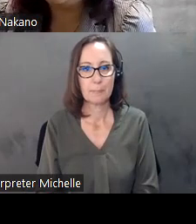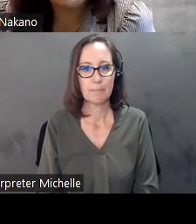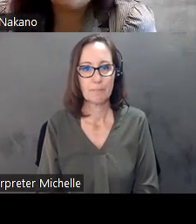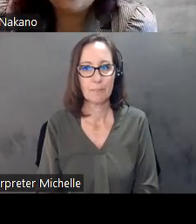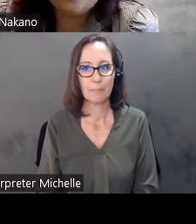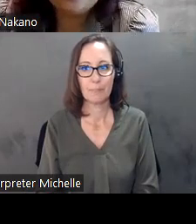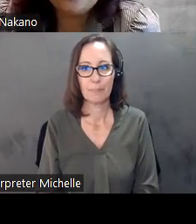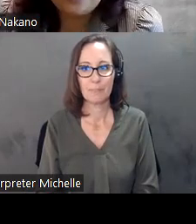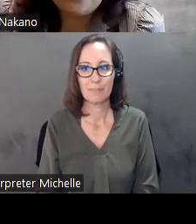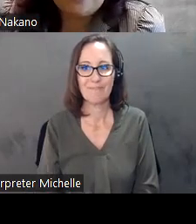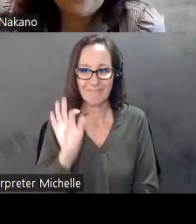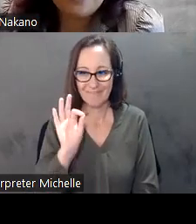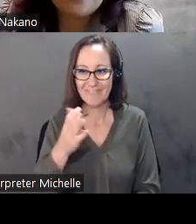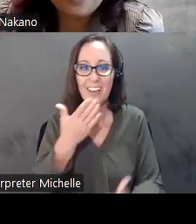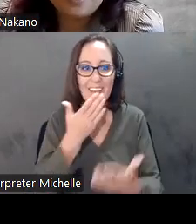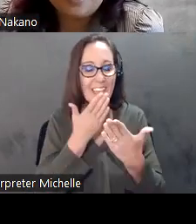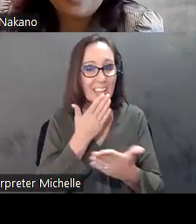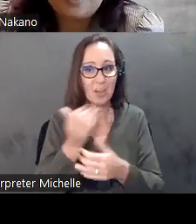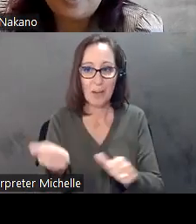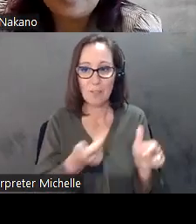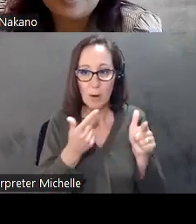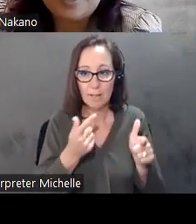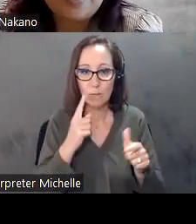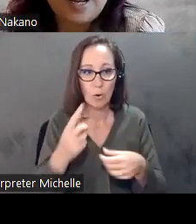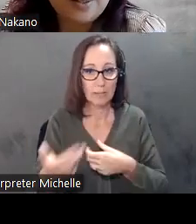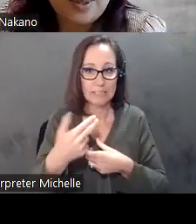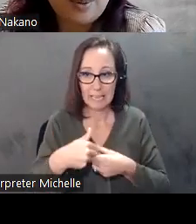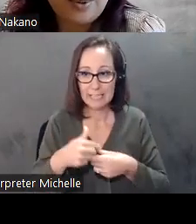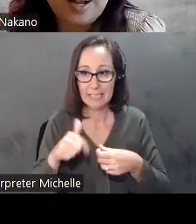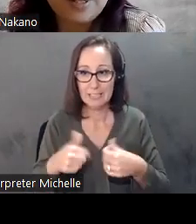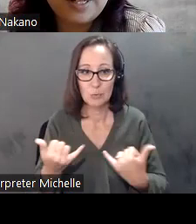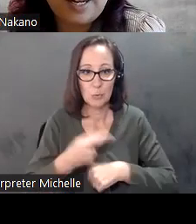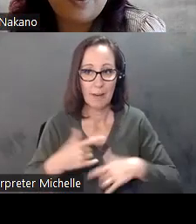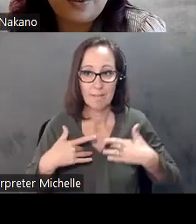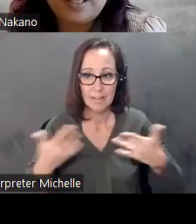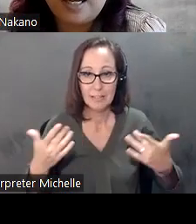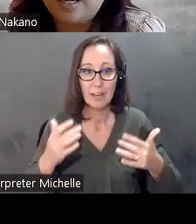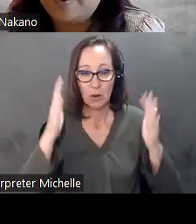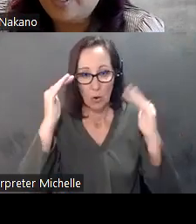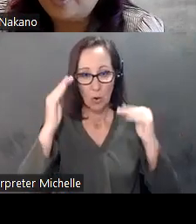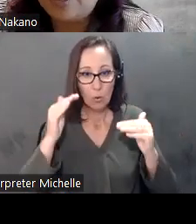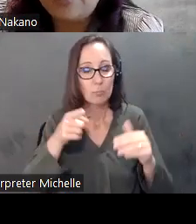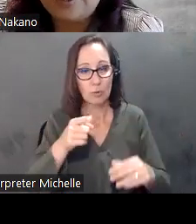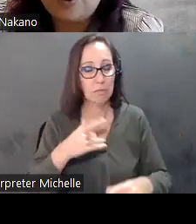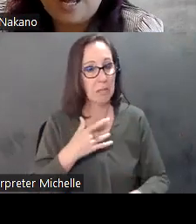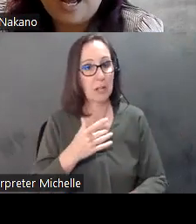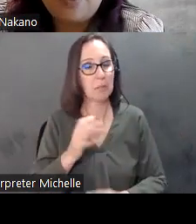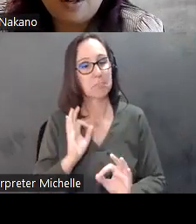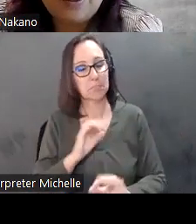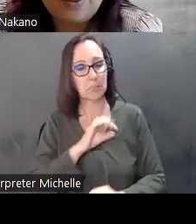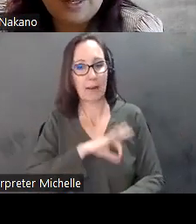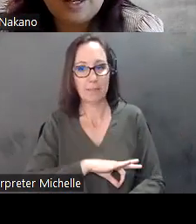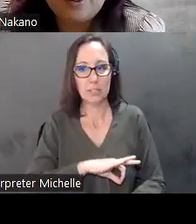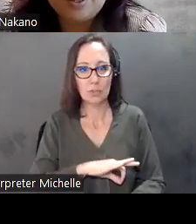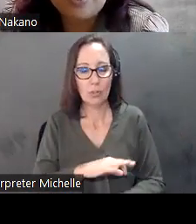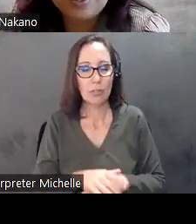okay. So thank you everyone for attending today's event. We hope you found it helpful. You know, definitely we'll have all